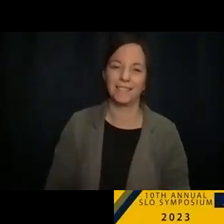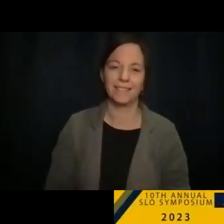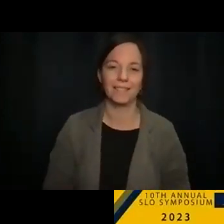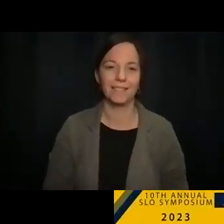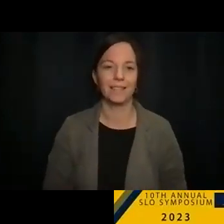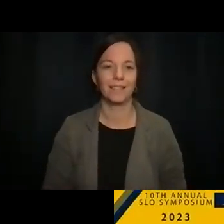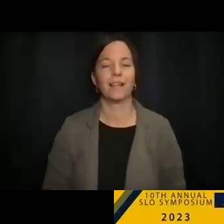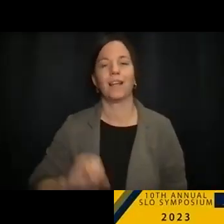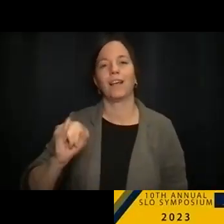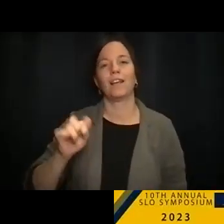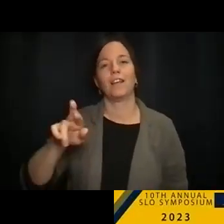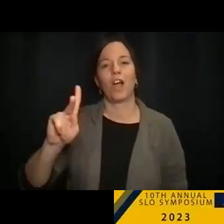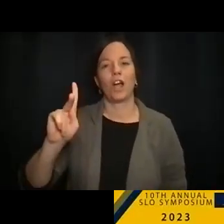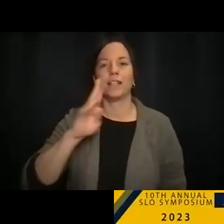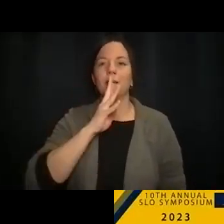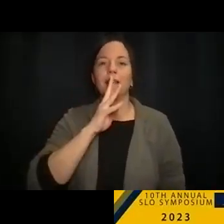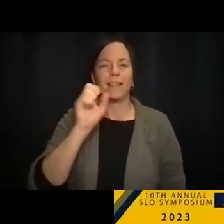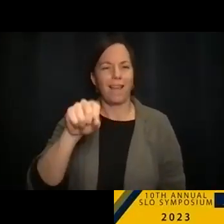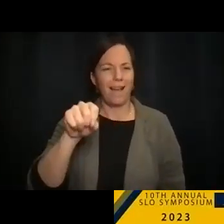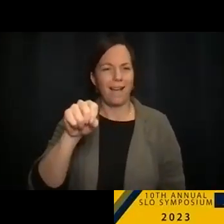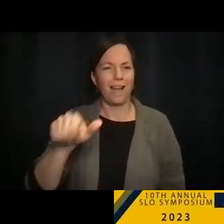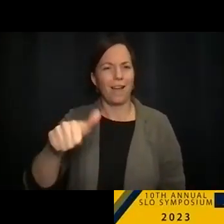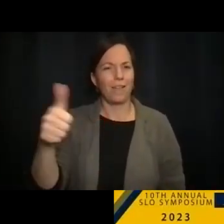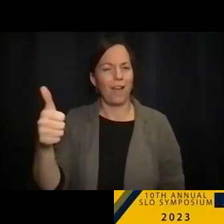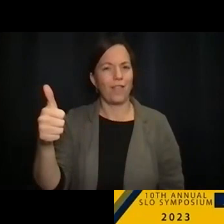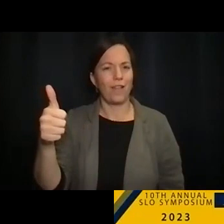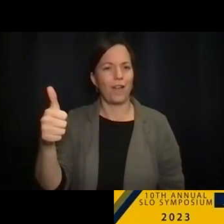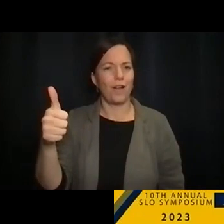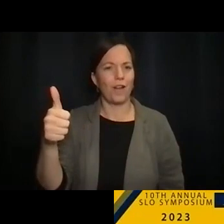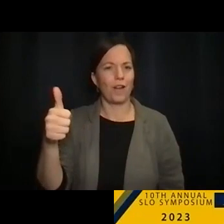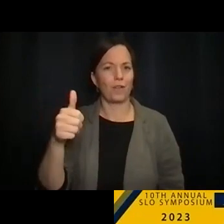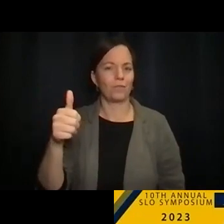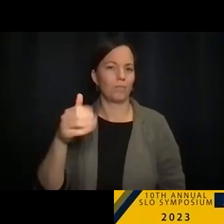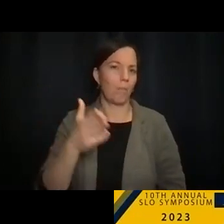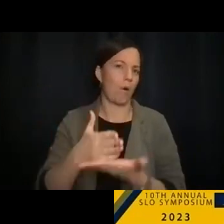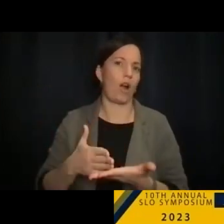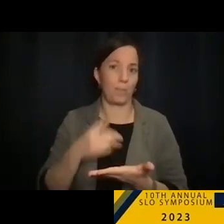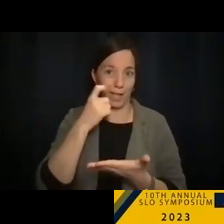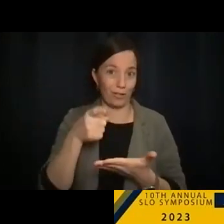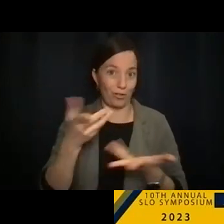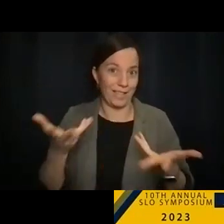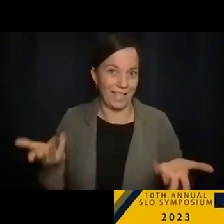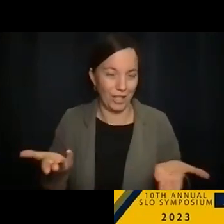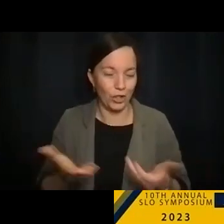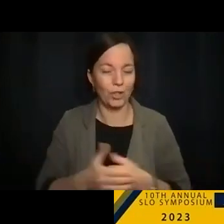Nice. Yes, it's another part since I have you here. Catherine yesterday